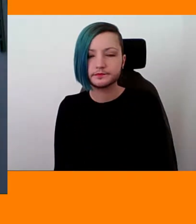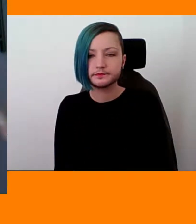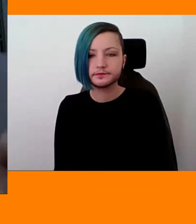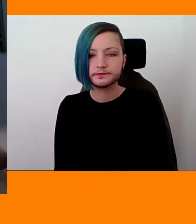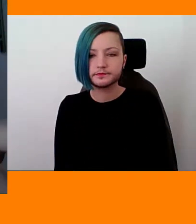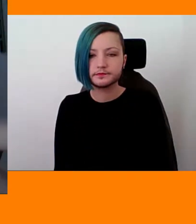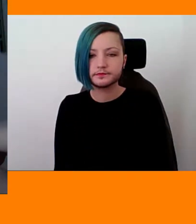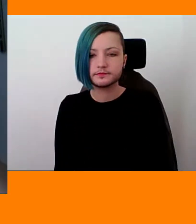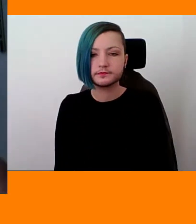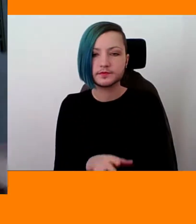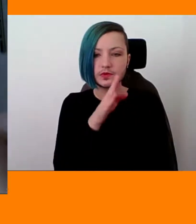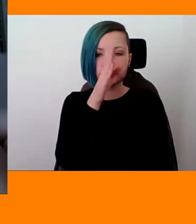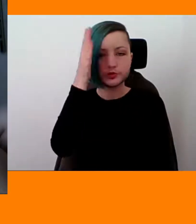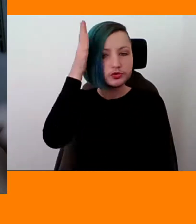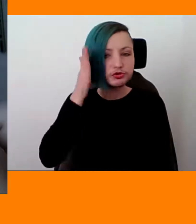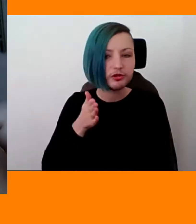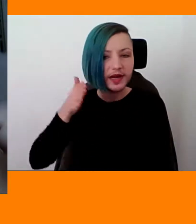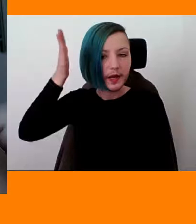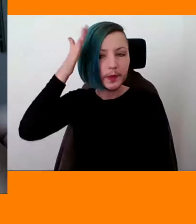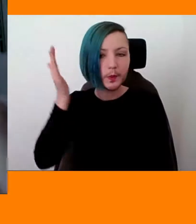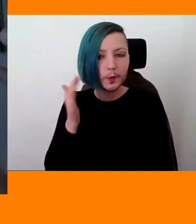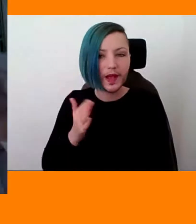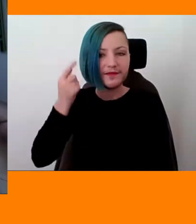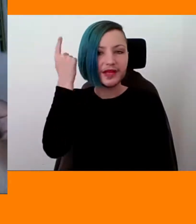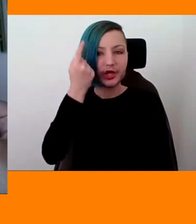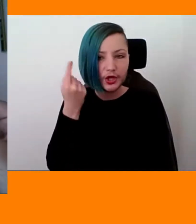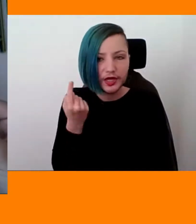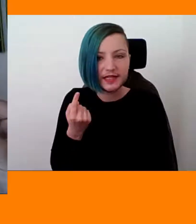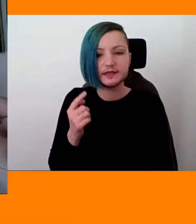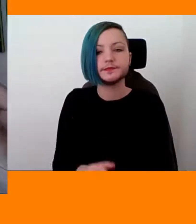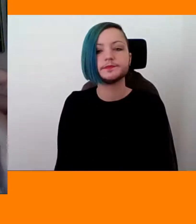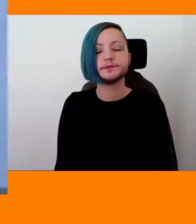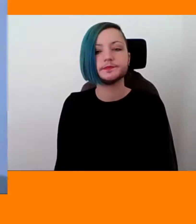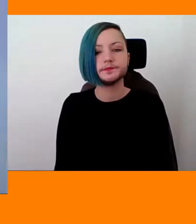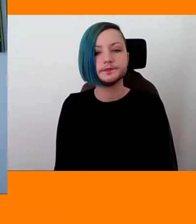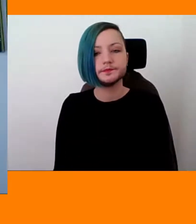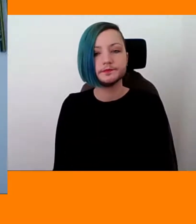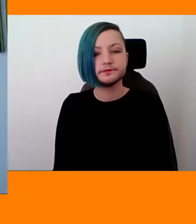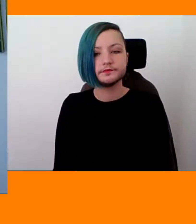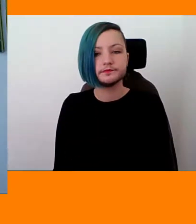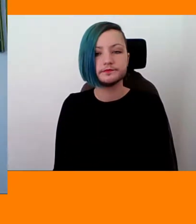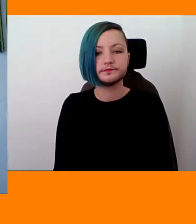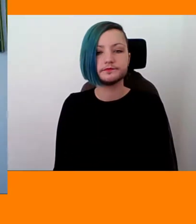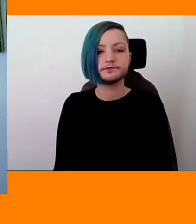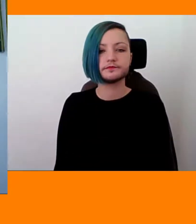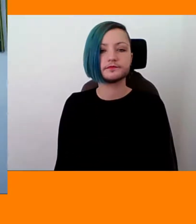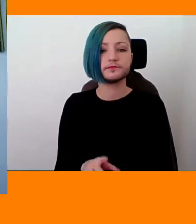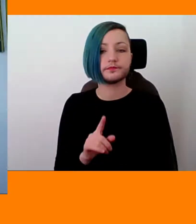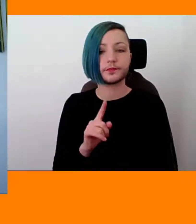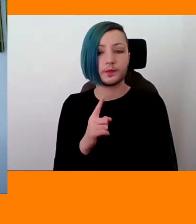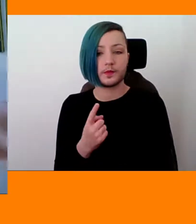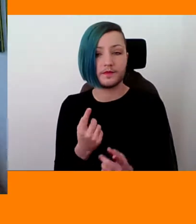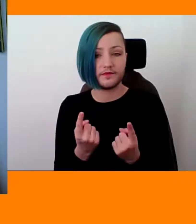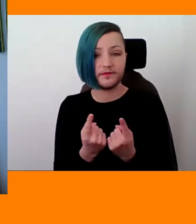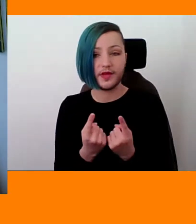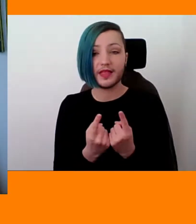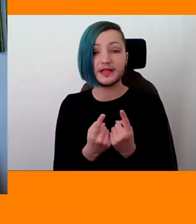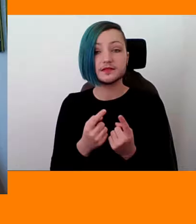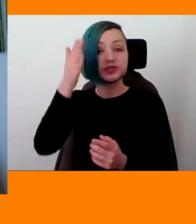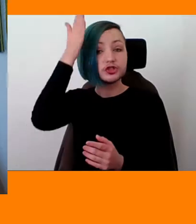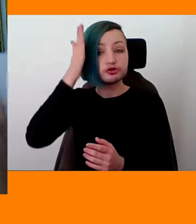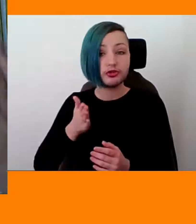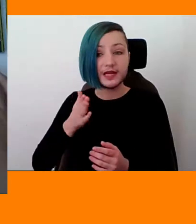straight hair, wavy hair, curly hair. And the first thing we're going to do is straight